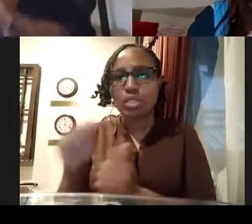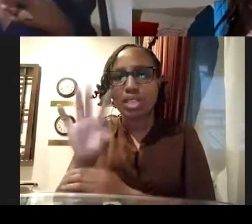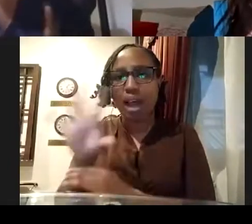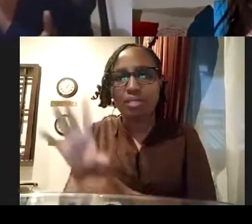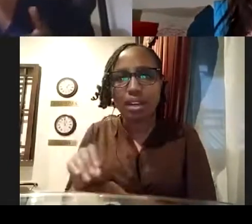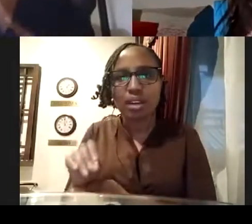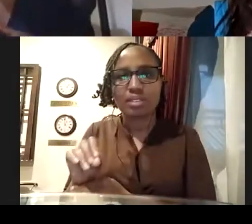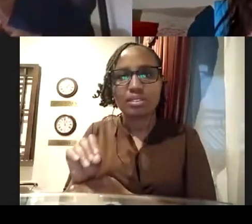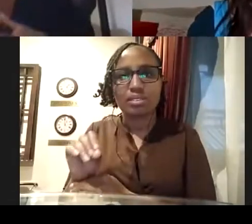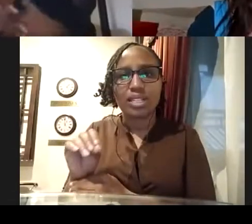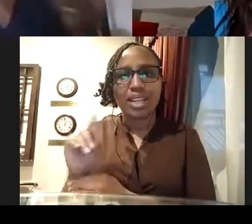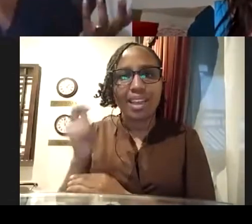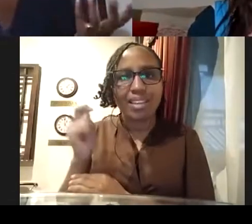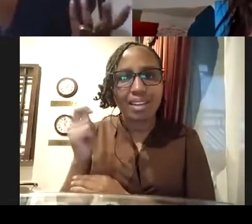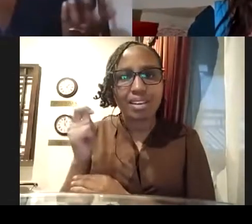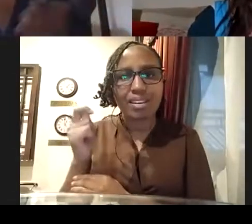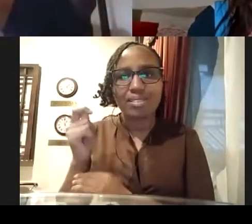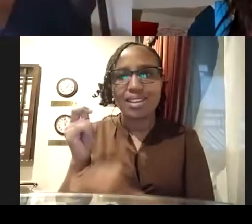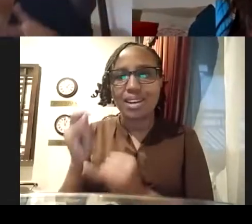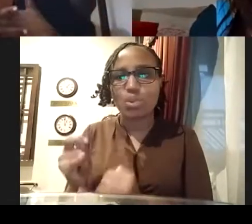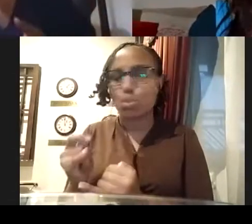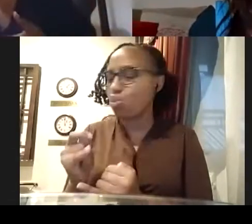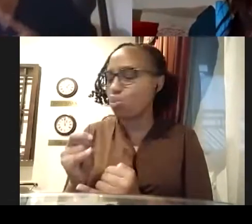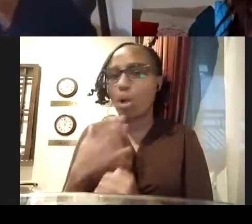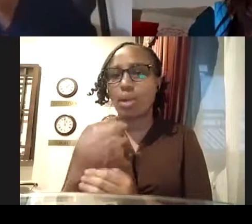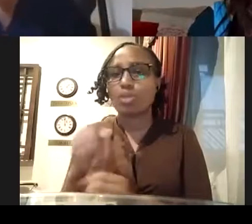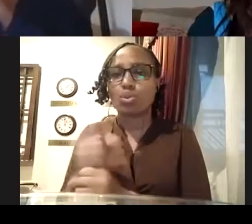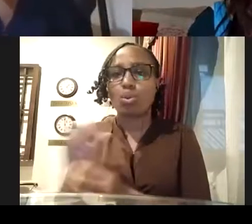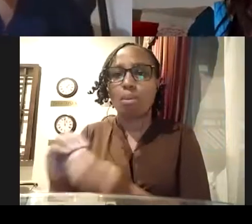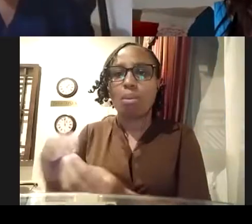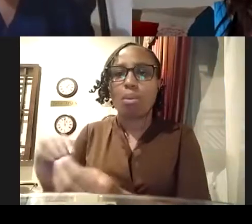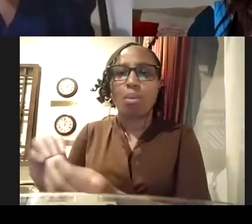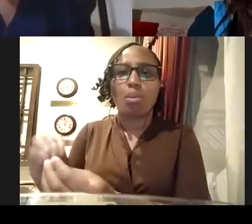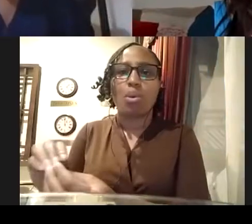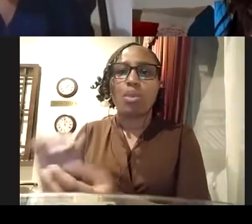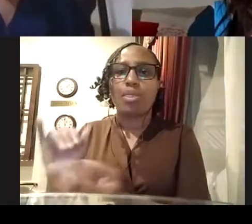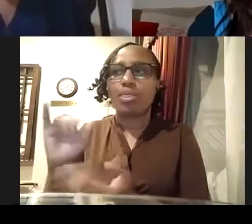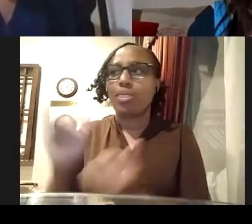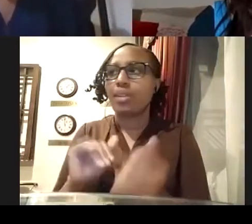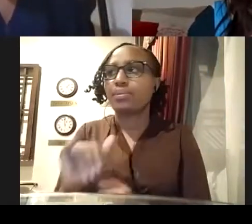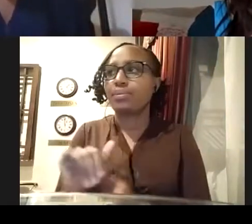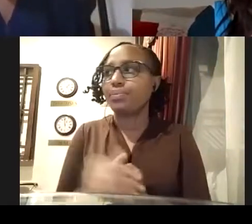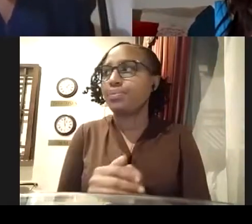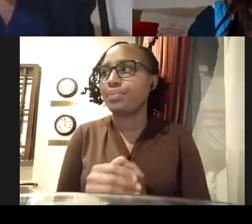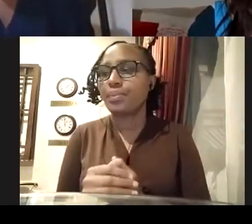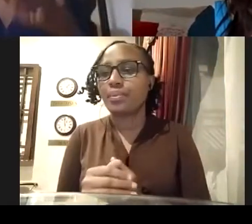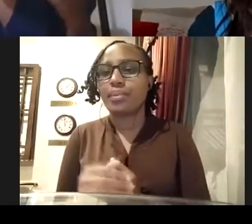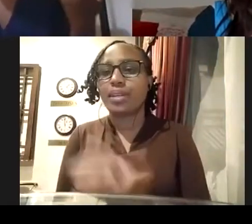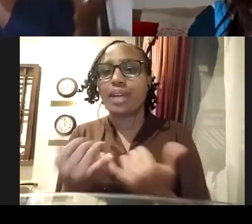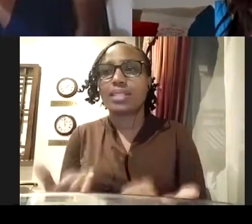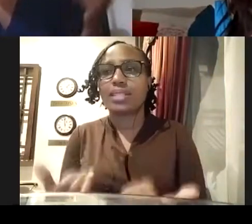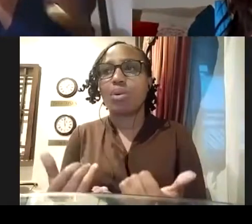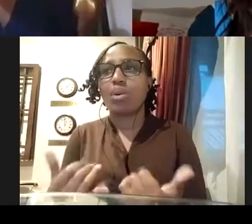exciting and that's brave, I want to do more for the space. I want to do more as an artist. Right now